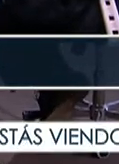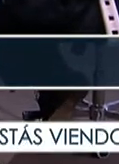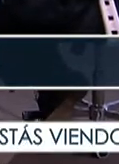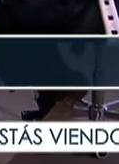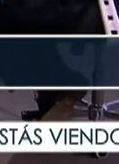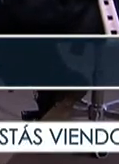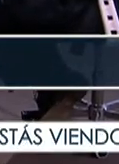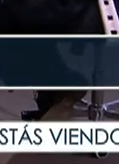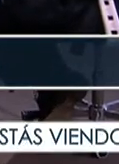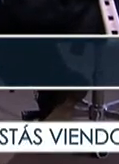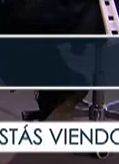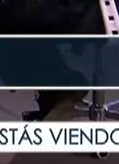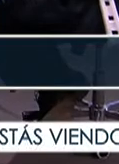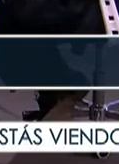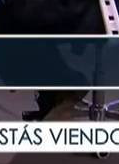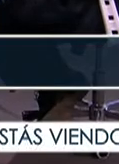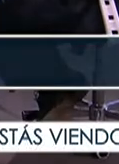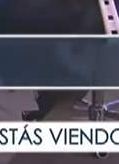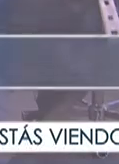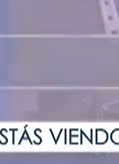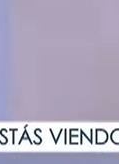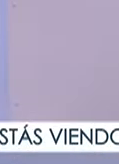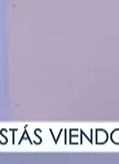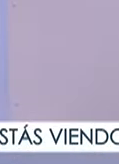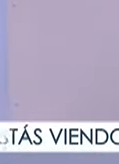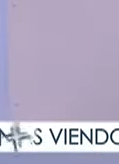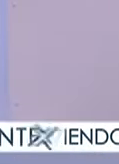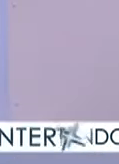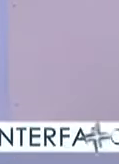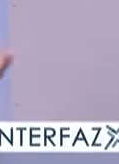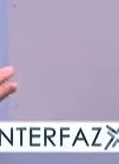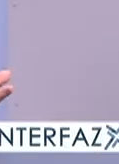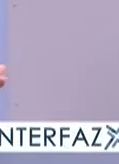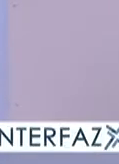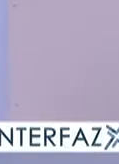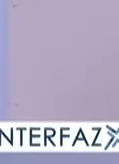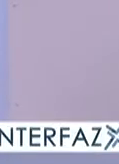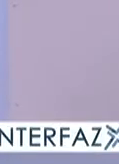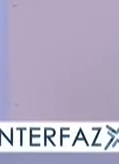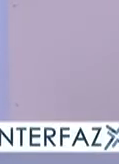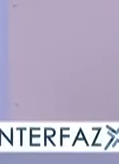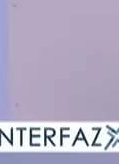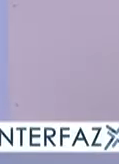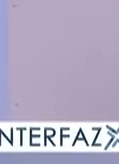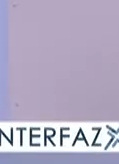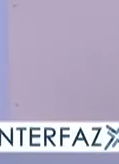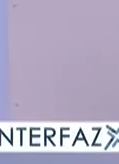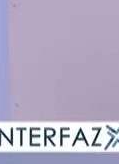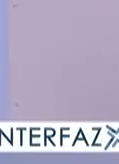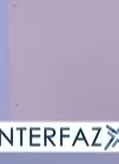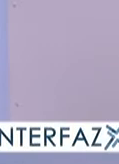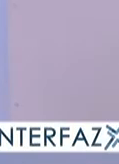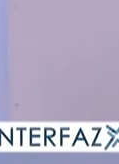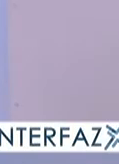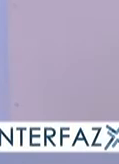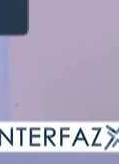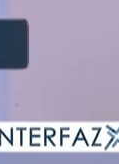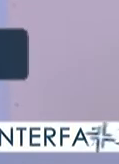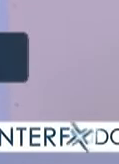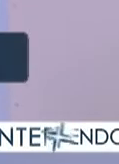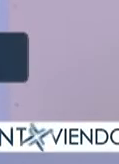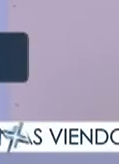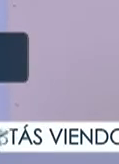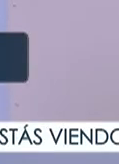That as we go into these towns, we discover the other richness of Mexico, which is they speak another language. They have